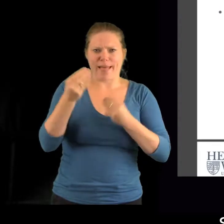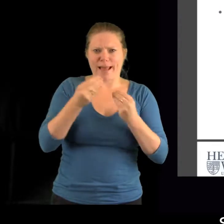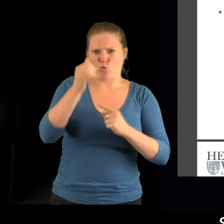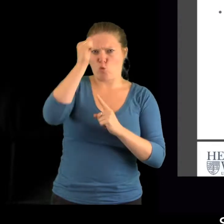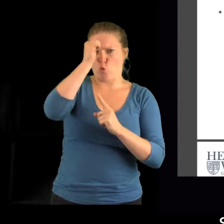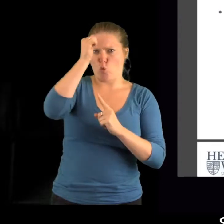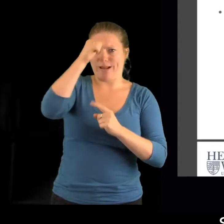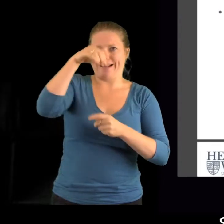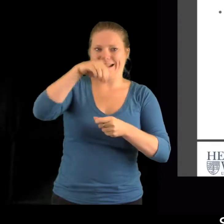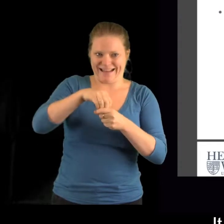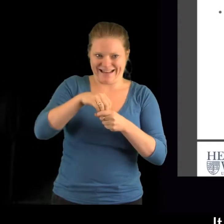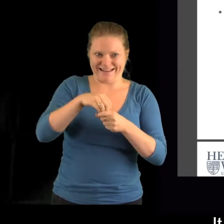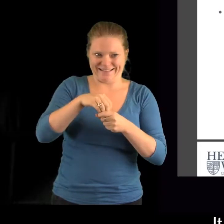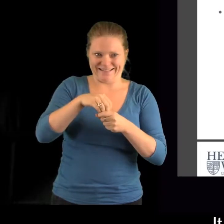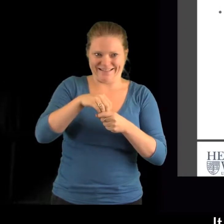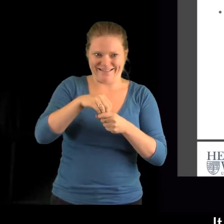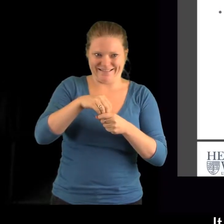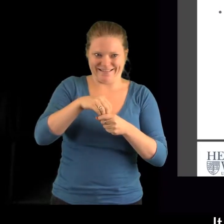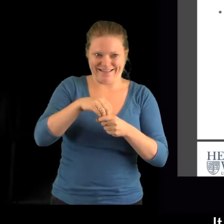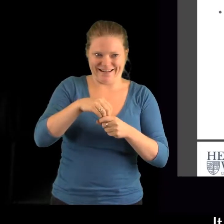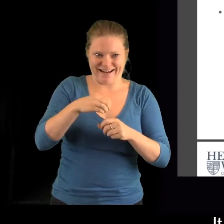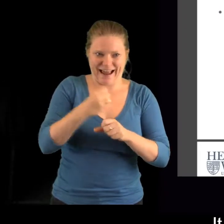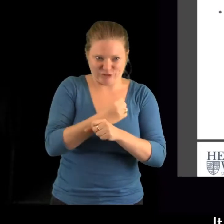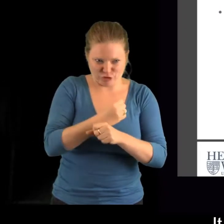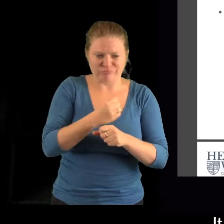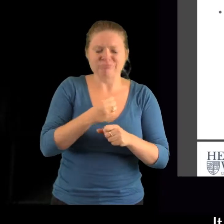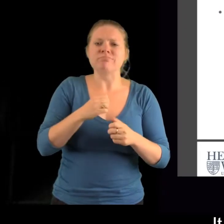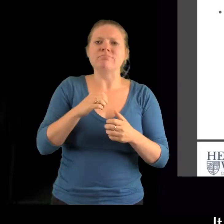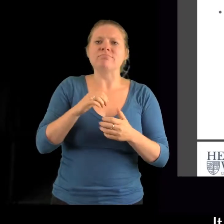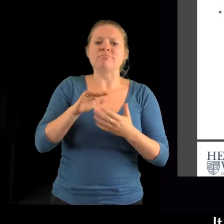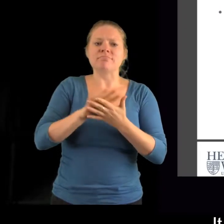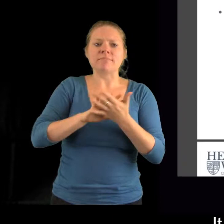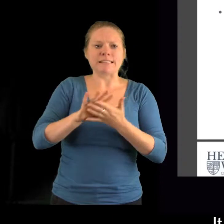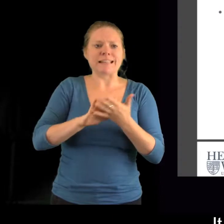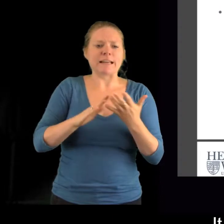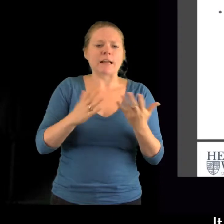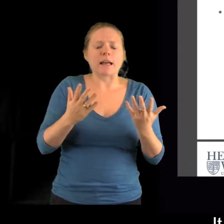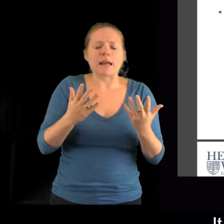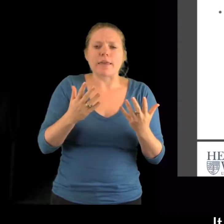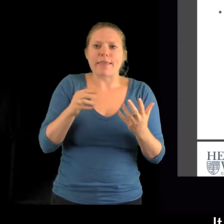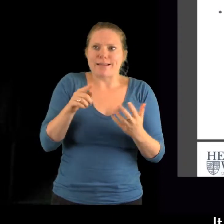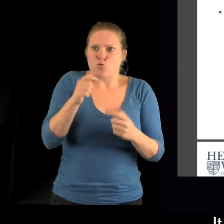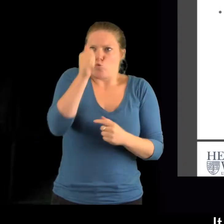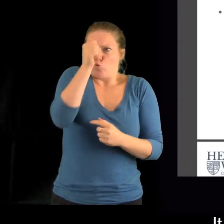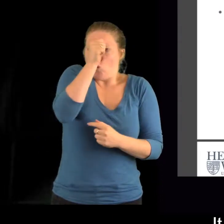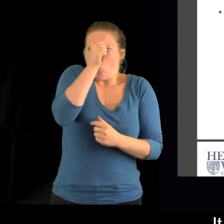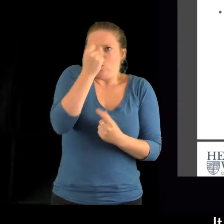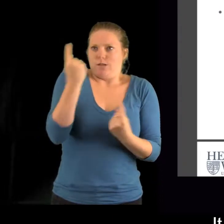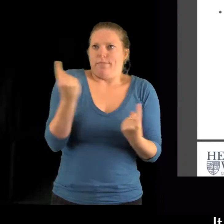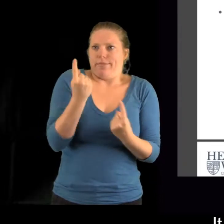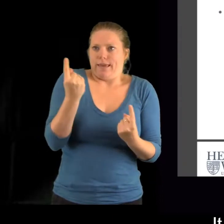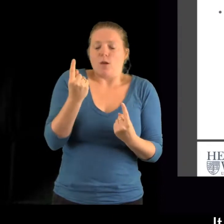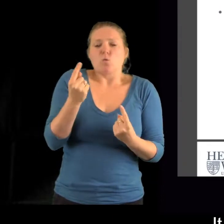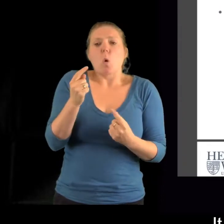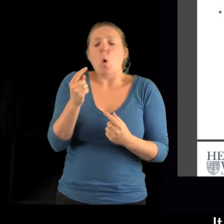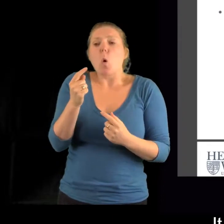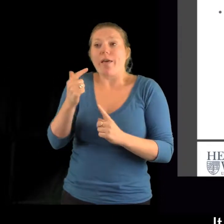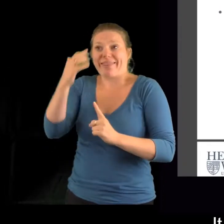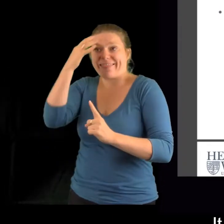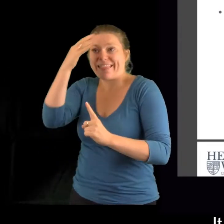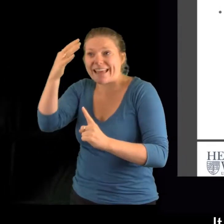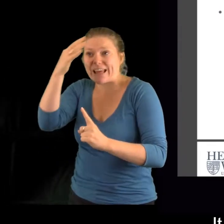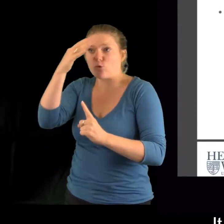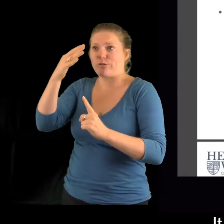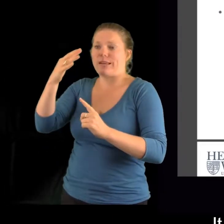practitioner actually uses. It's distinct from the theoretical, scientifically derived knowledge. So we often give you science, we give